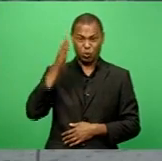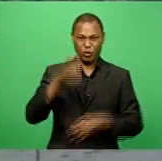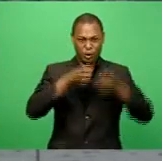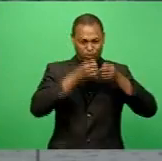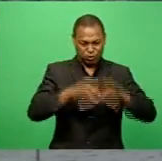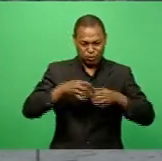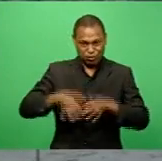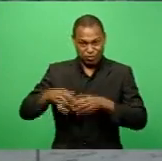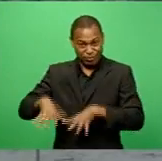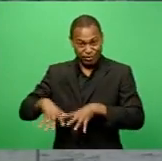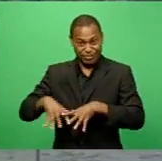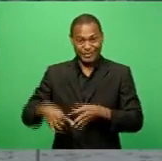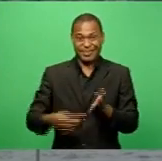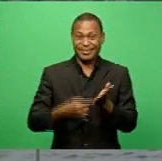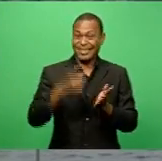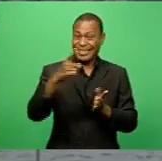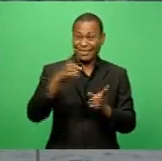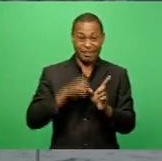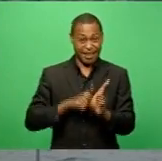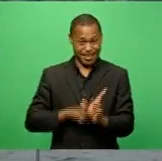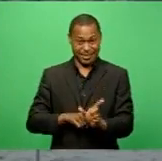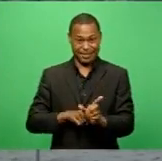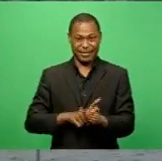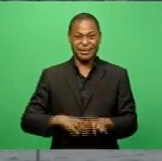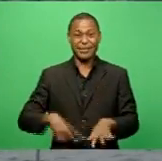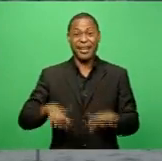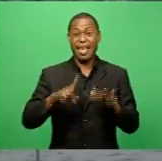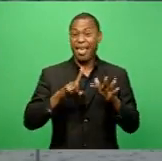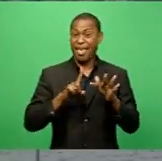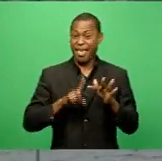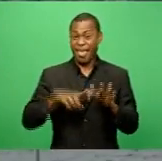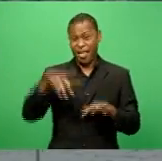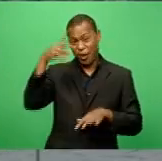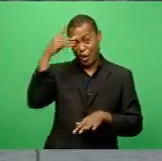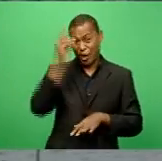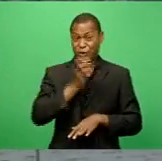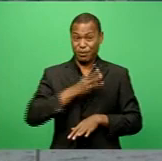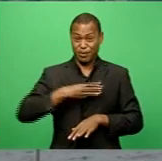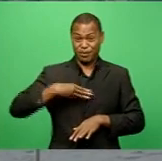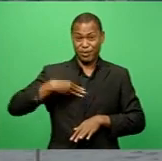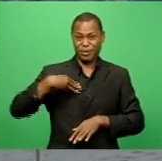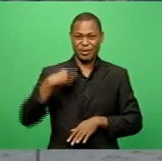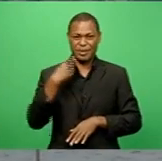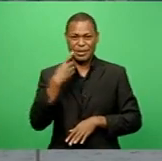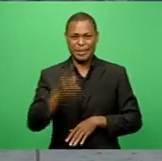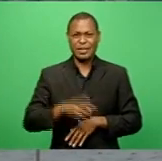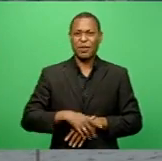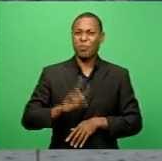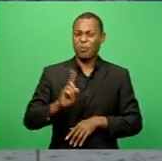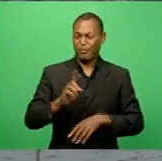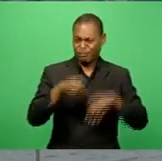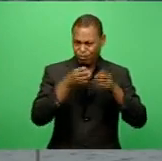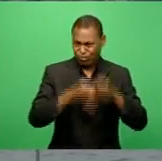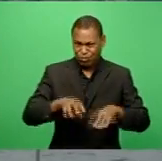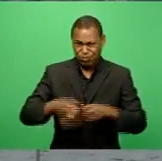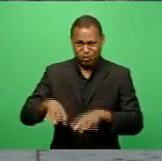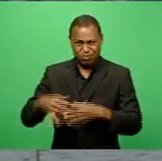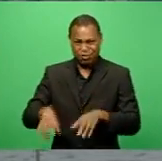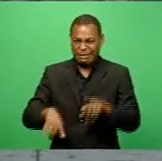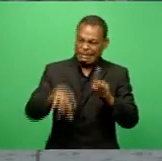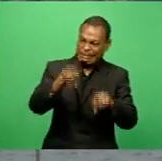damages due to Tropical Cyclone Yasa, the Education Ministry says the extent of destruction